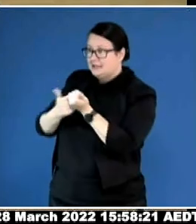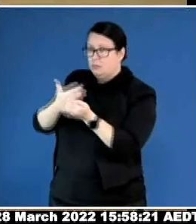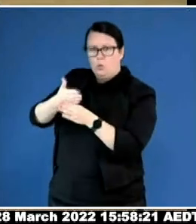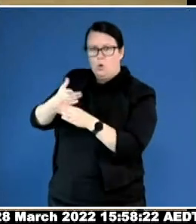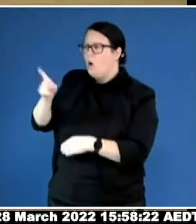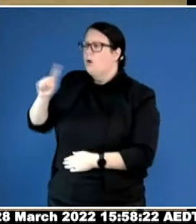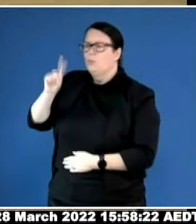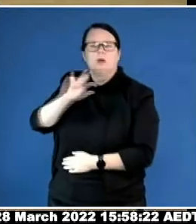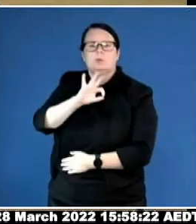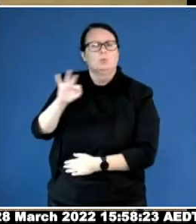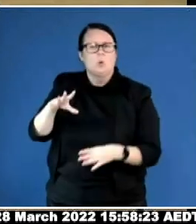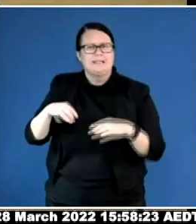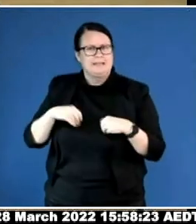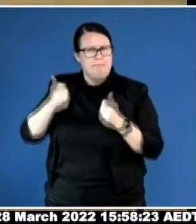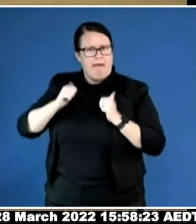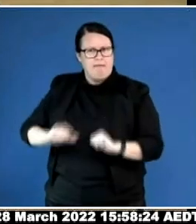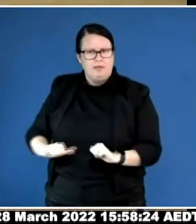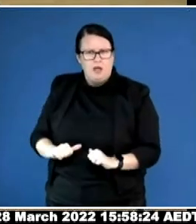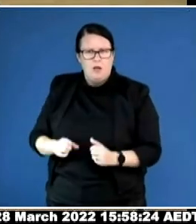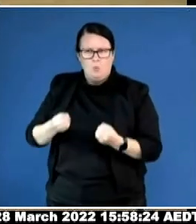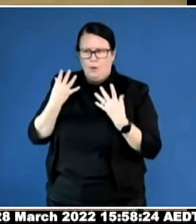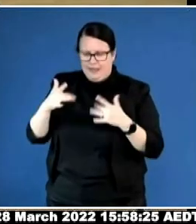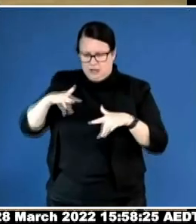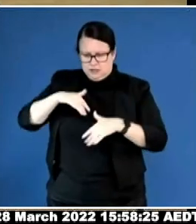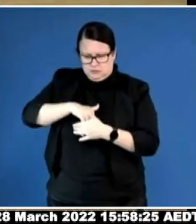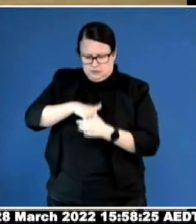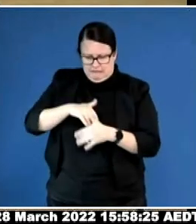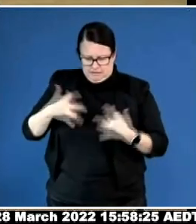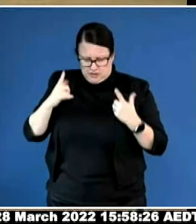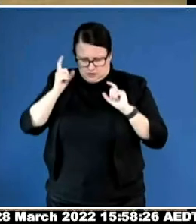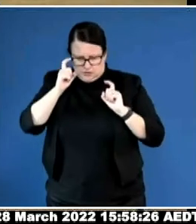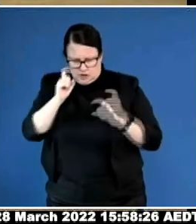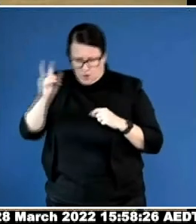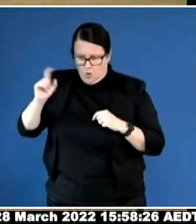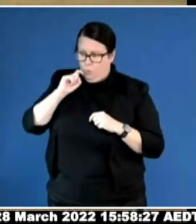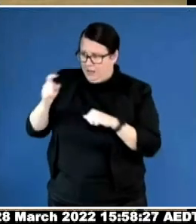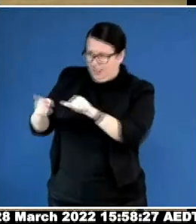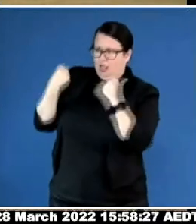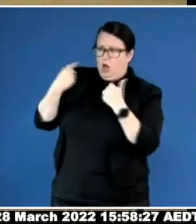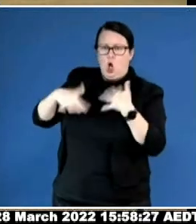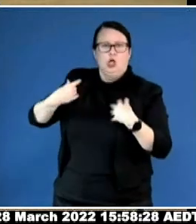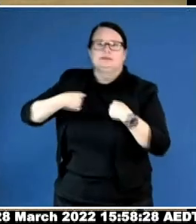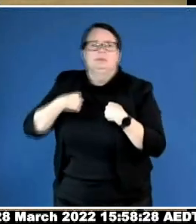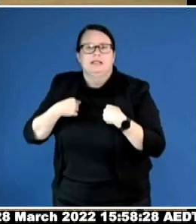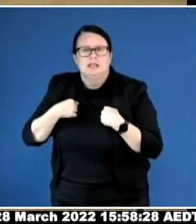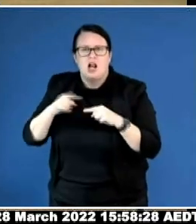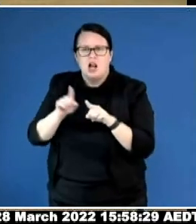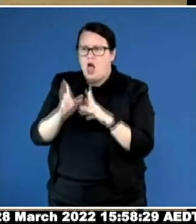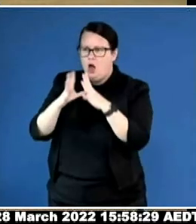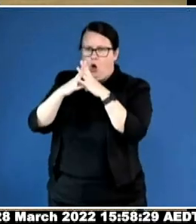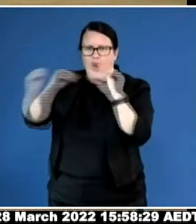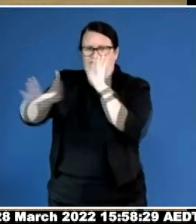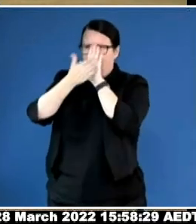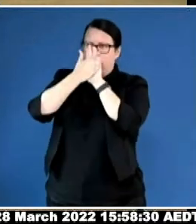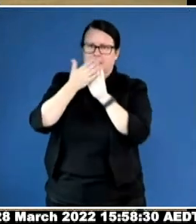what's unacceptable behaviour, without feeling stressed that they will respond in a way that causes me harm, like cancelling their shift